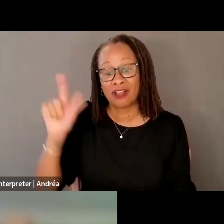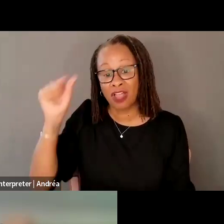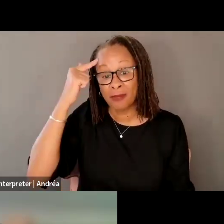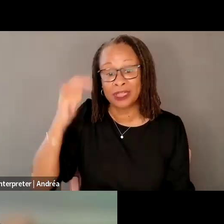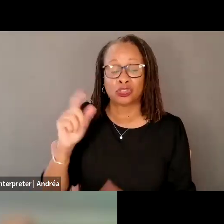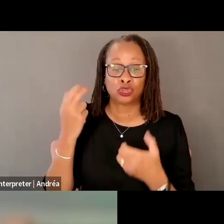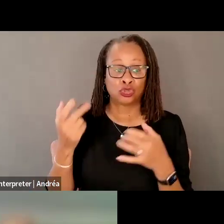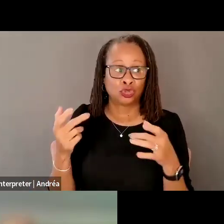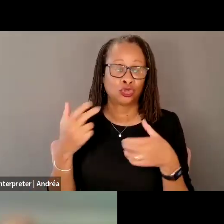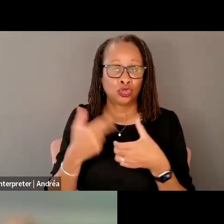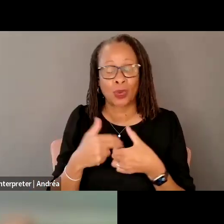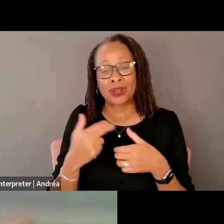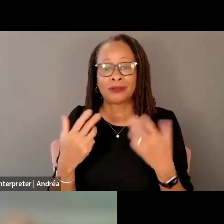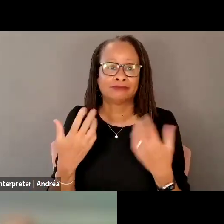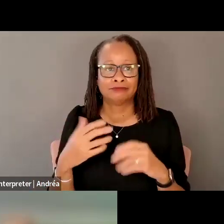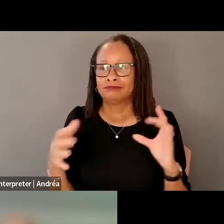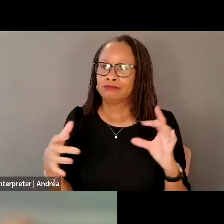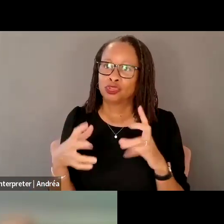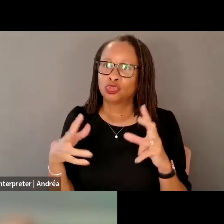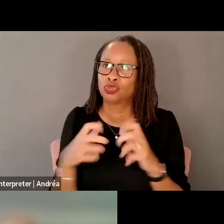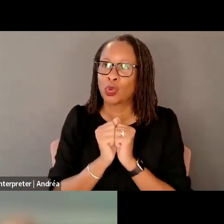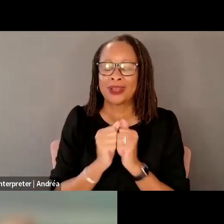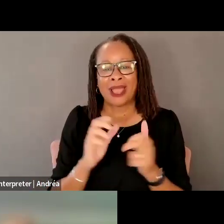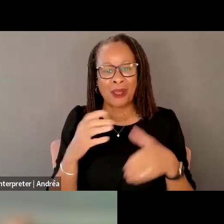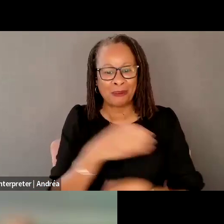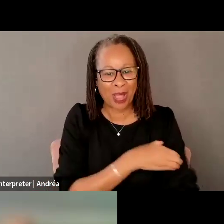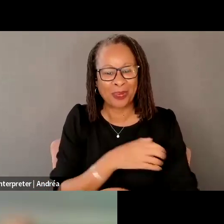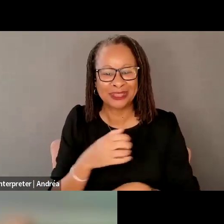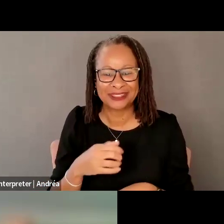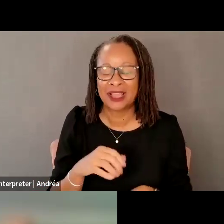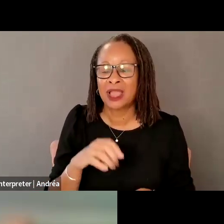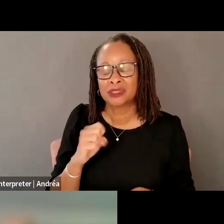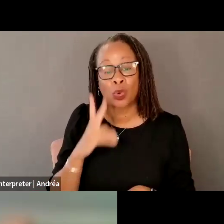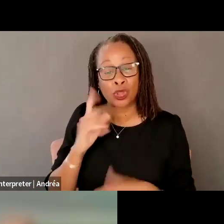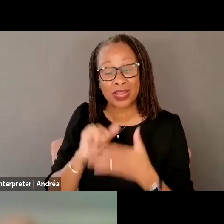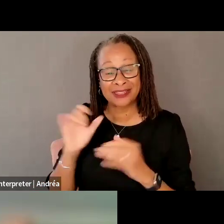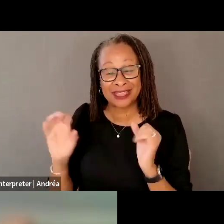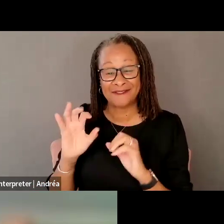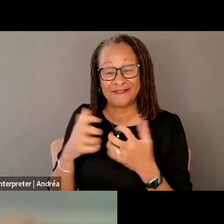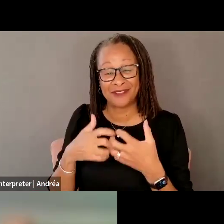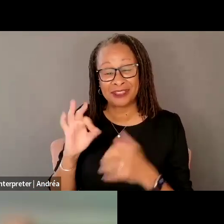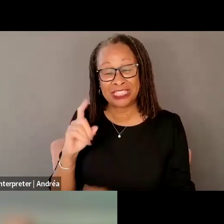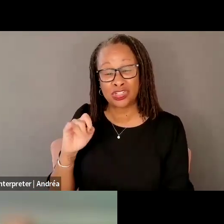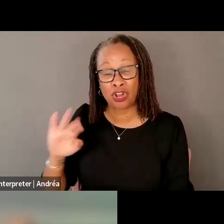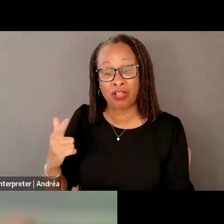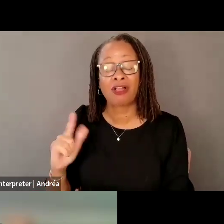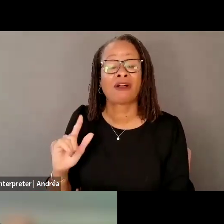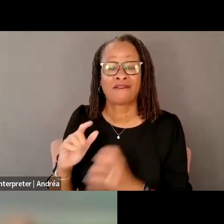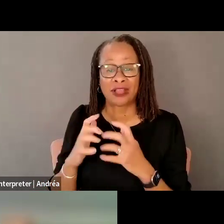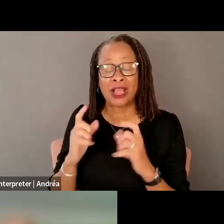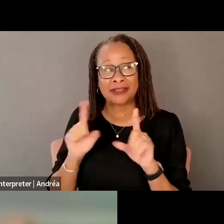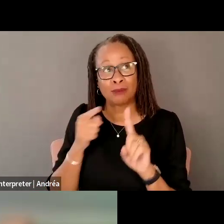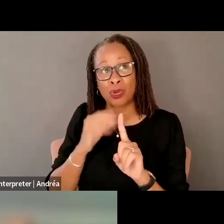at internet access in 3 different levels, all the way up to sort of a digital factory as a point of community